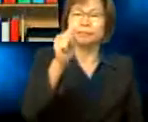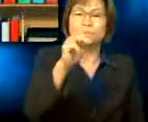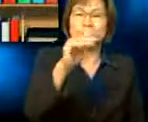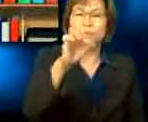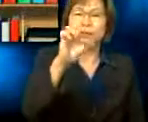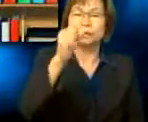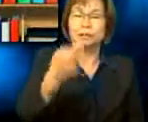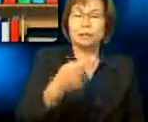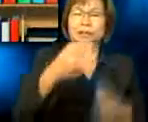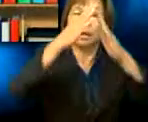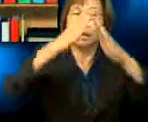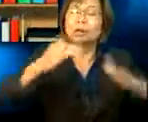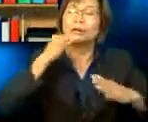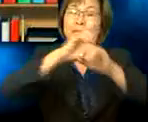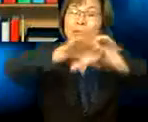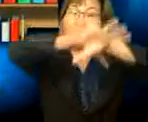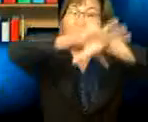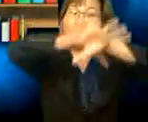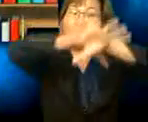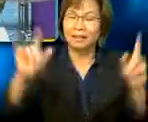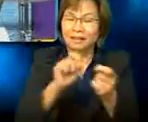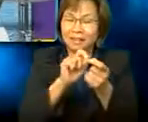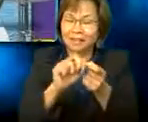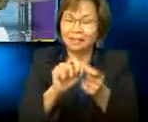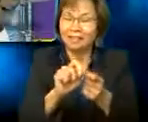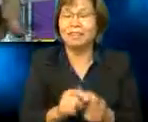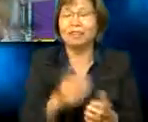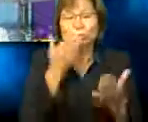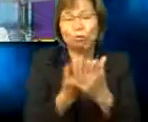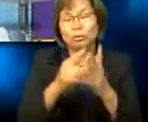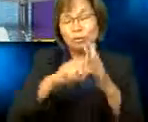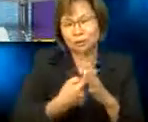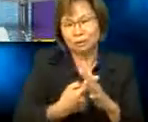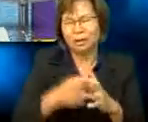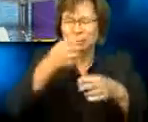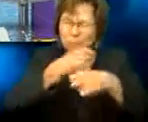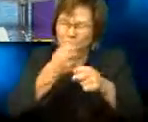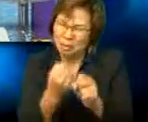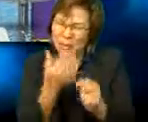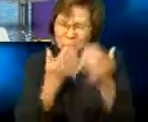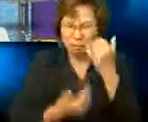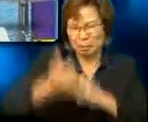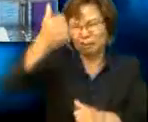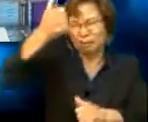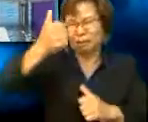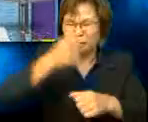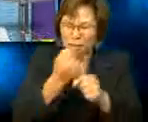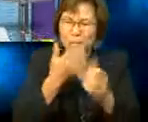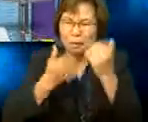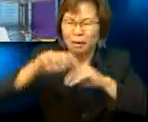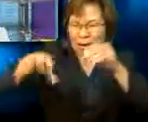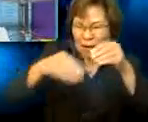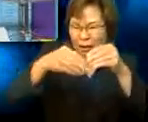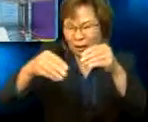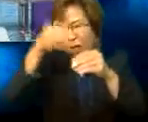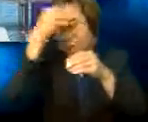Ramli's house is brightly lit. That's a good start, but wouldn't you like to make it better by